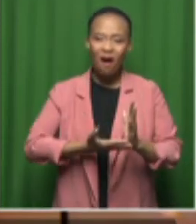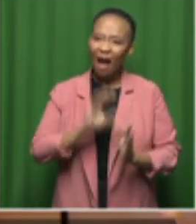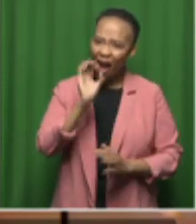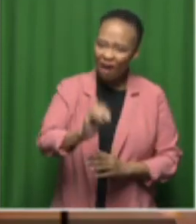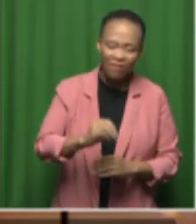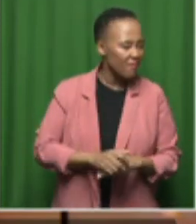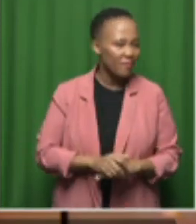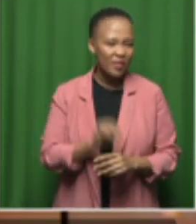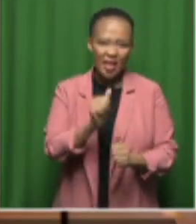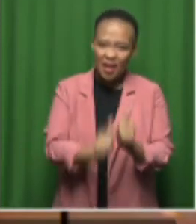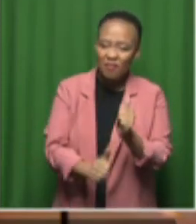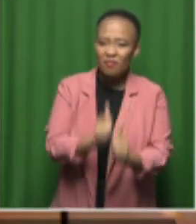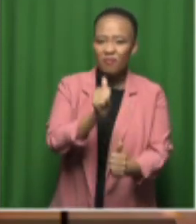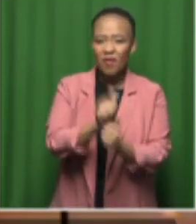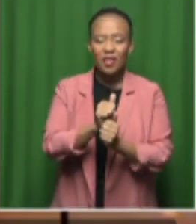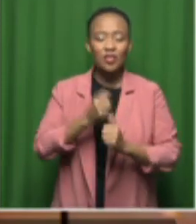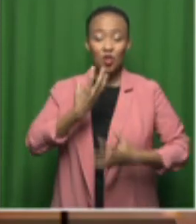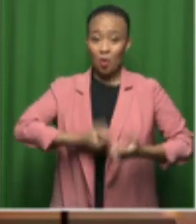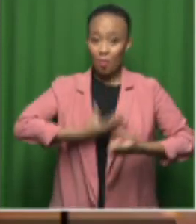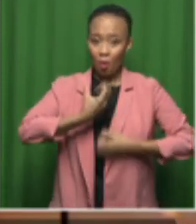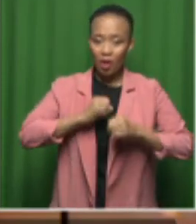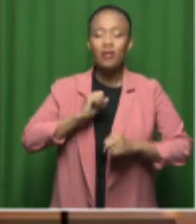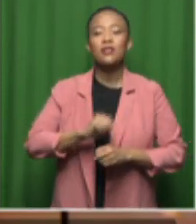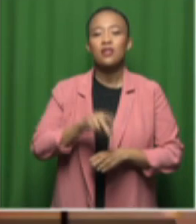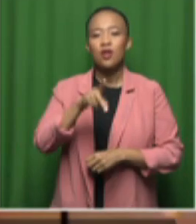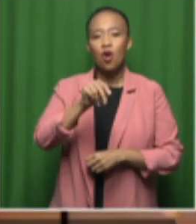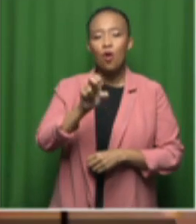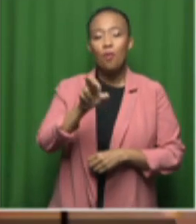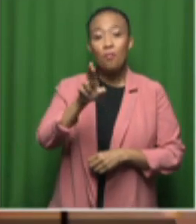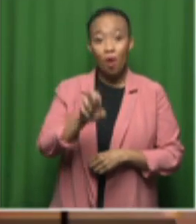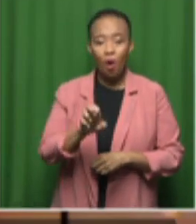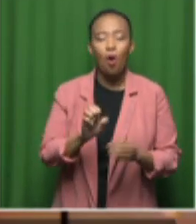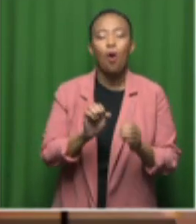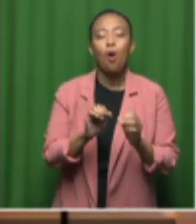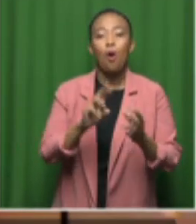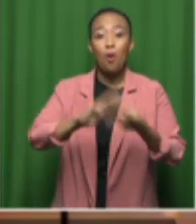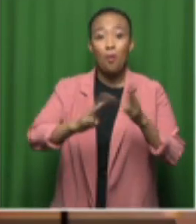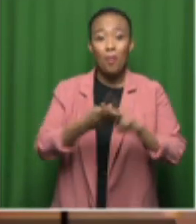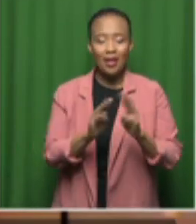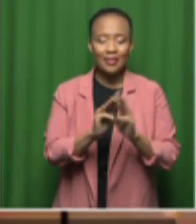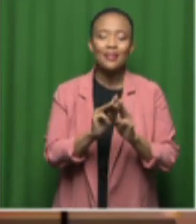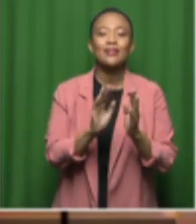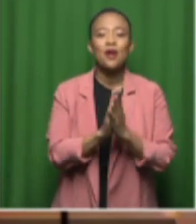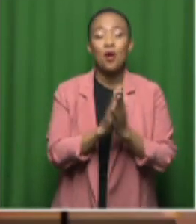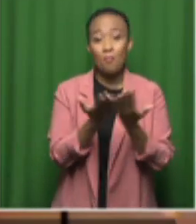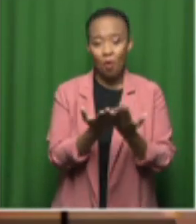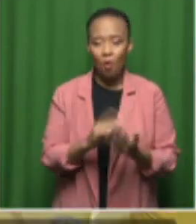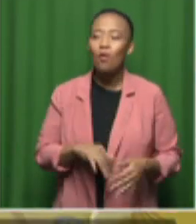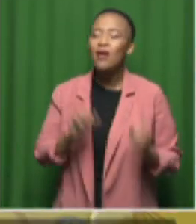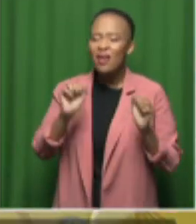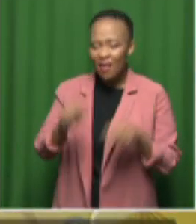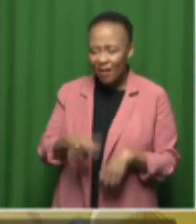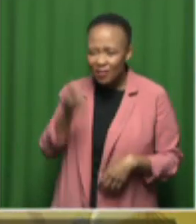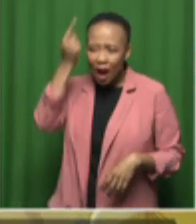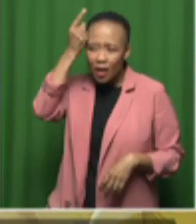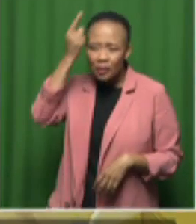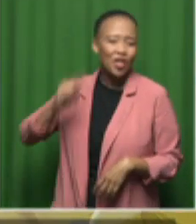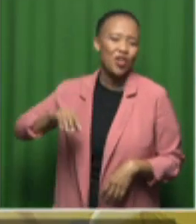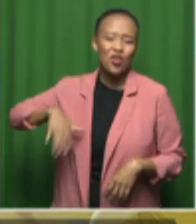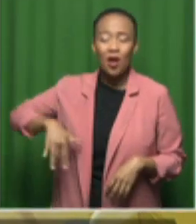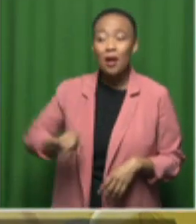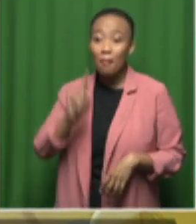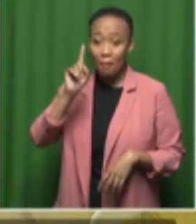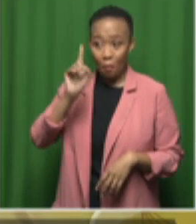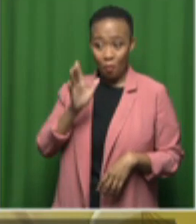poetry pure math book. Sure. Yeah, I know it doesn't make sense, but yeah, it has to make sense. It has to, it definitely has to. And do you have